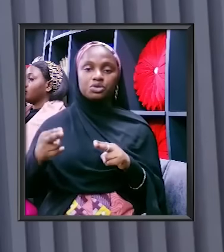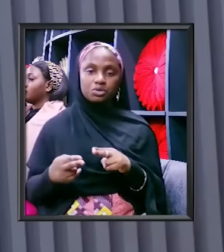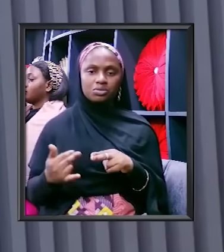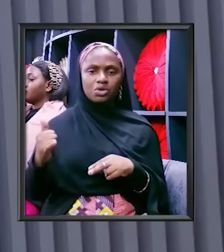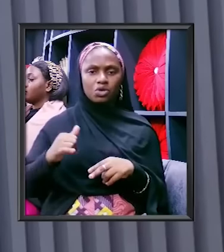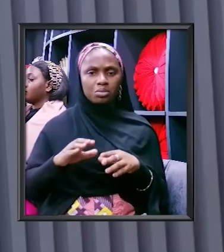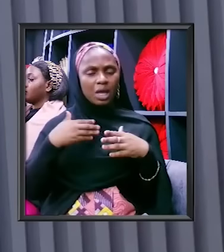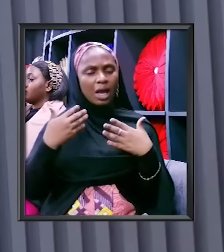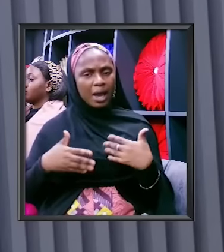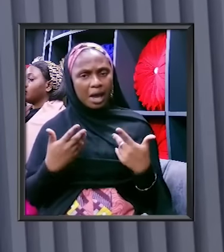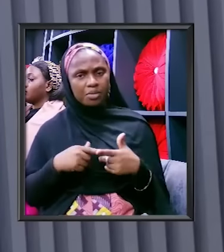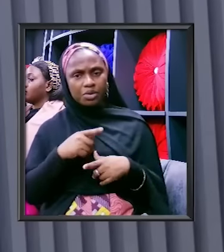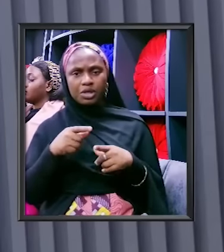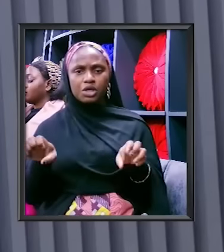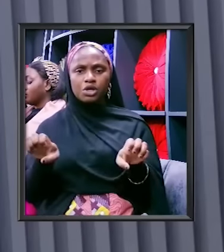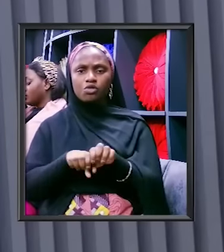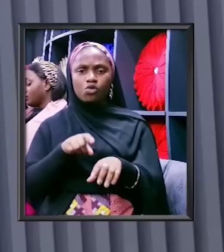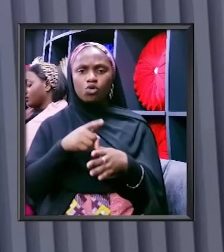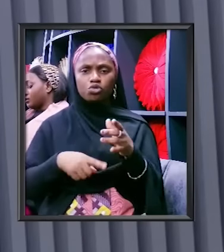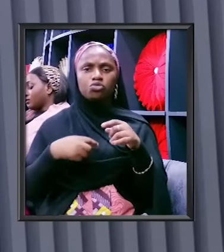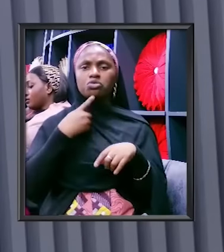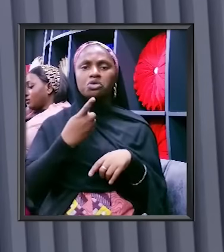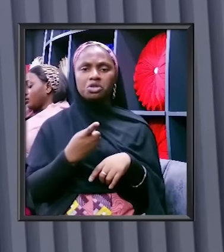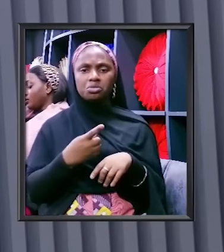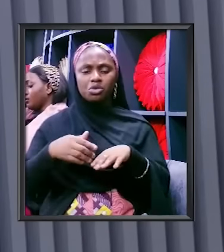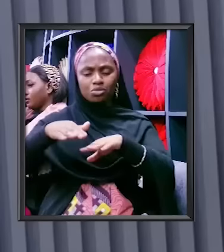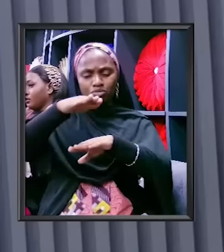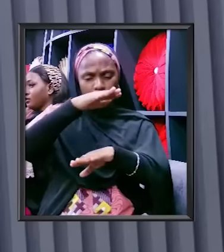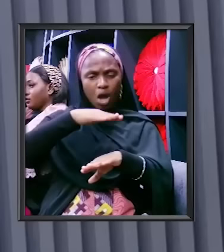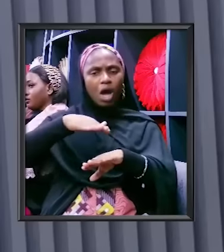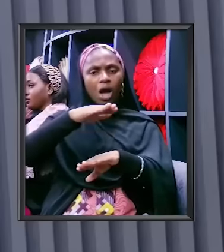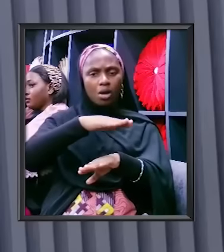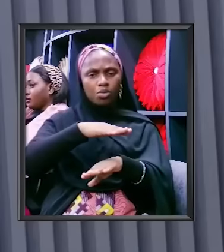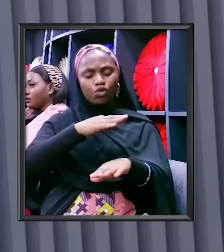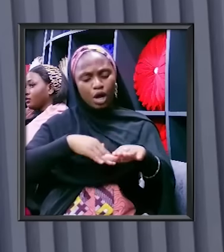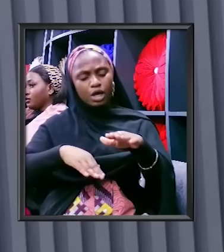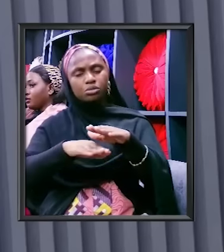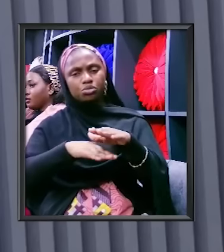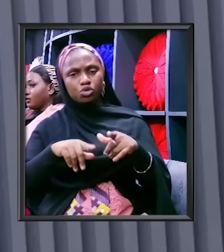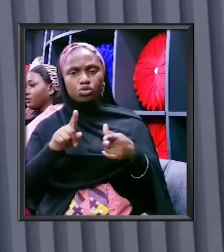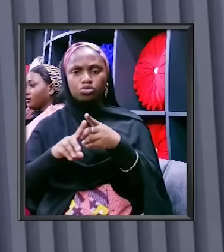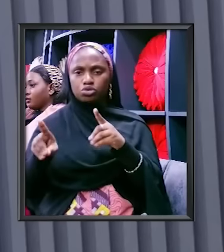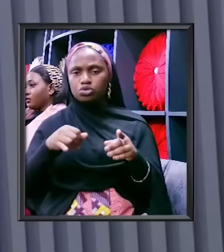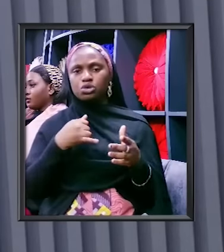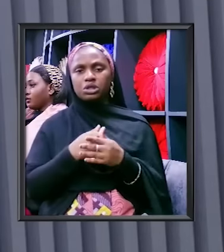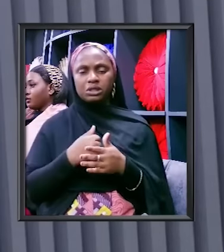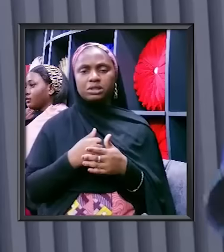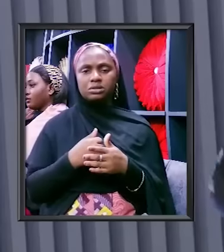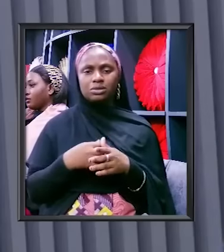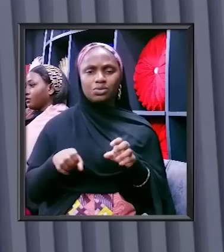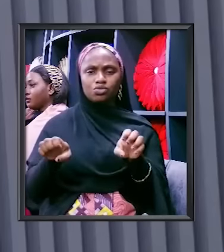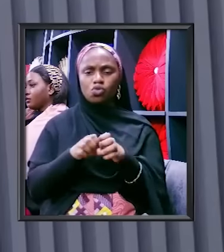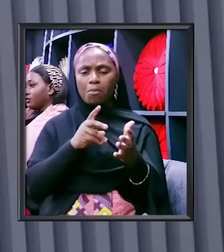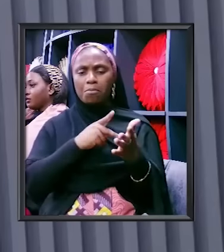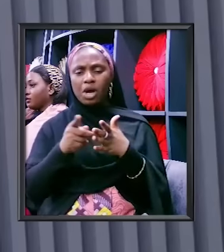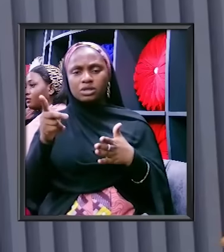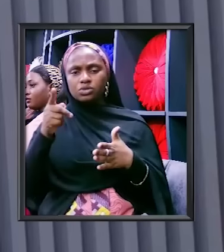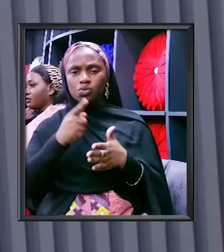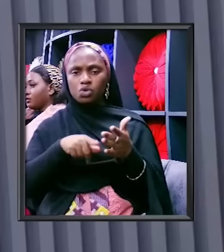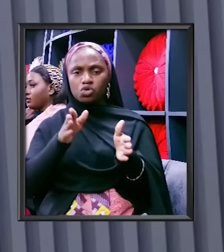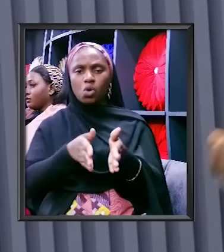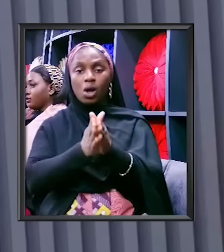go they engage. Even waiting, you tell them they go above and beyond as a theme of this year talk. They go do even past the one where you say make